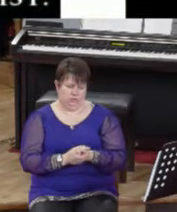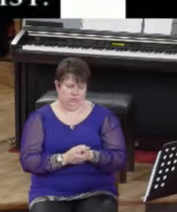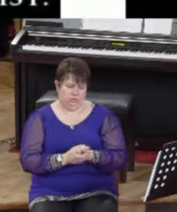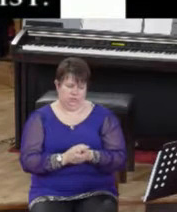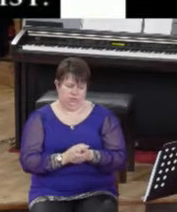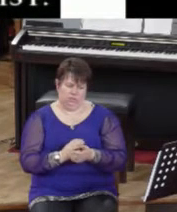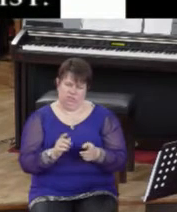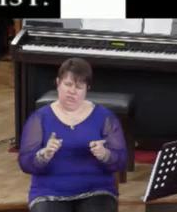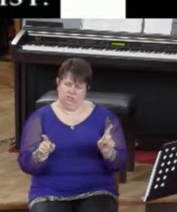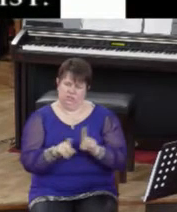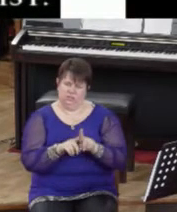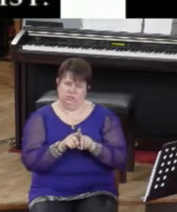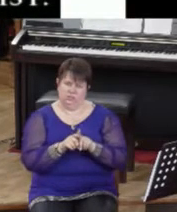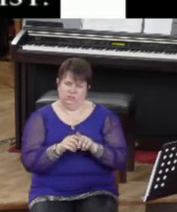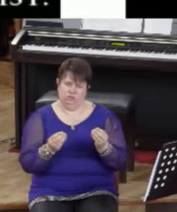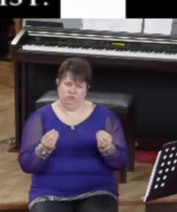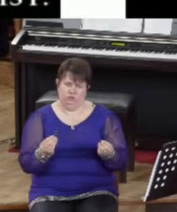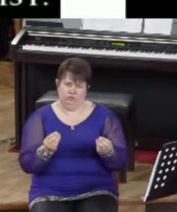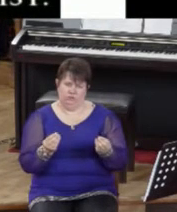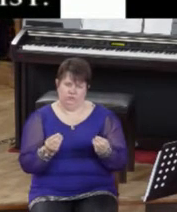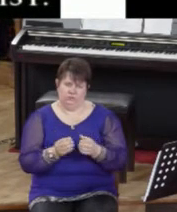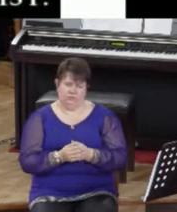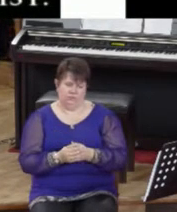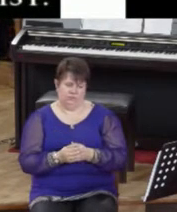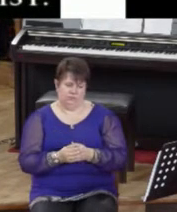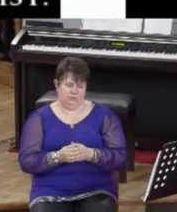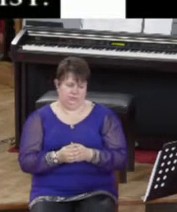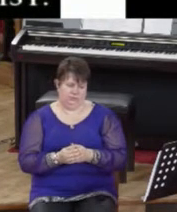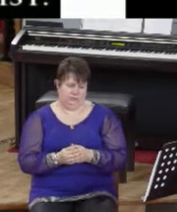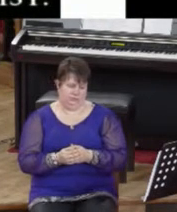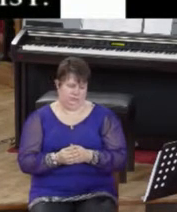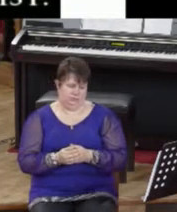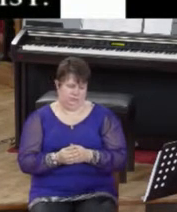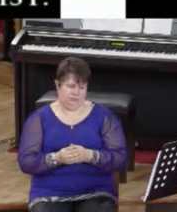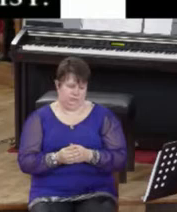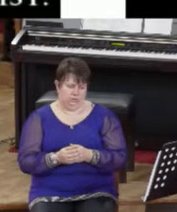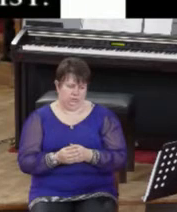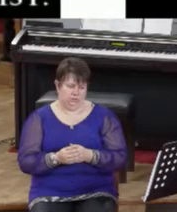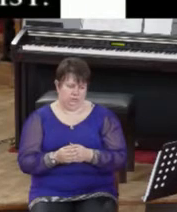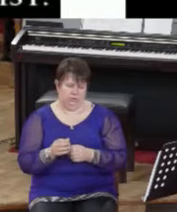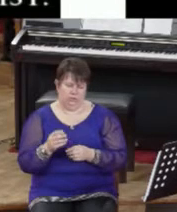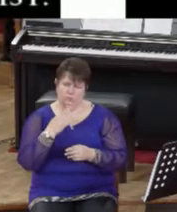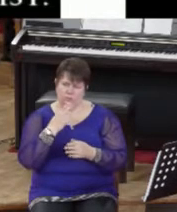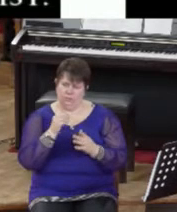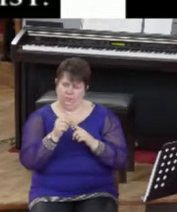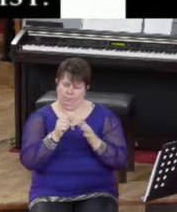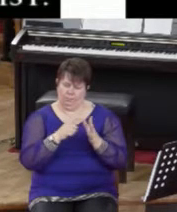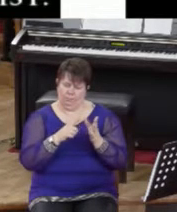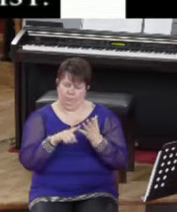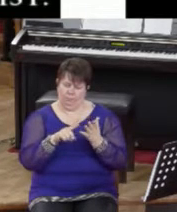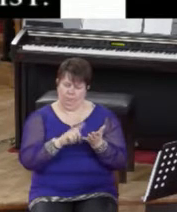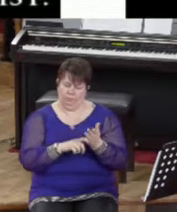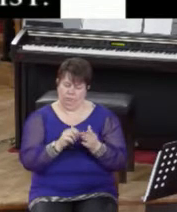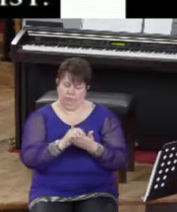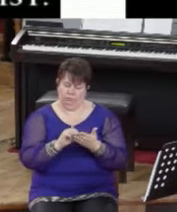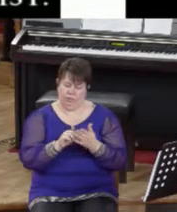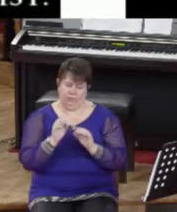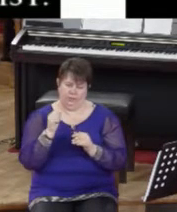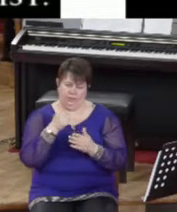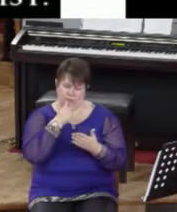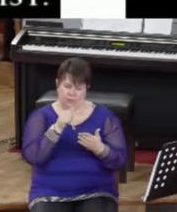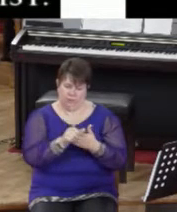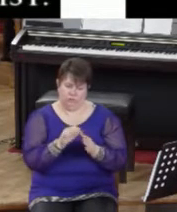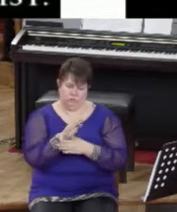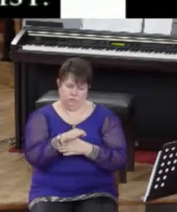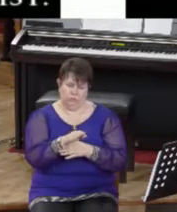Greek mindset. Now, Corinth, the city to whom this letter was written, was a